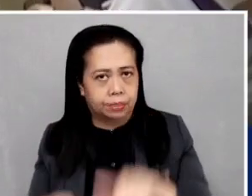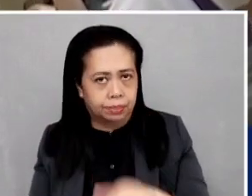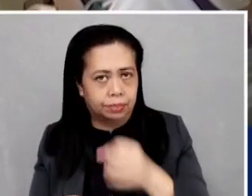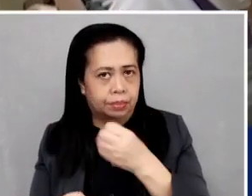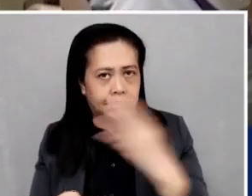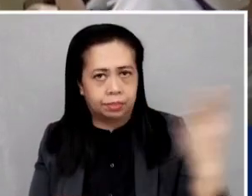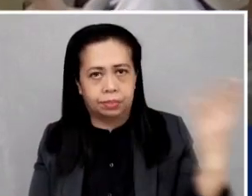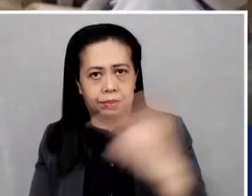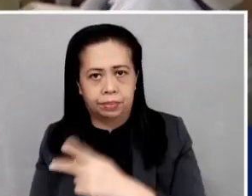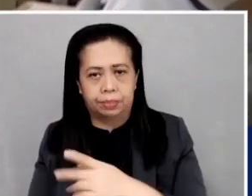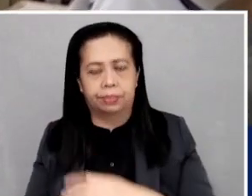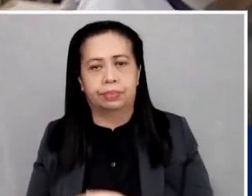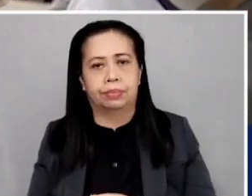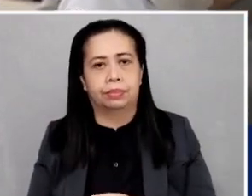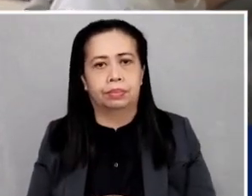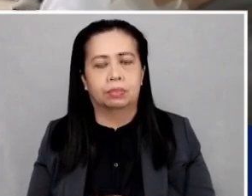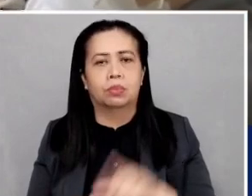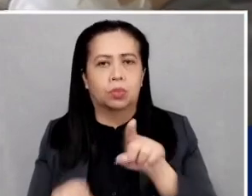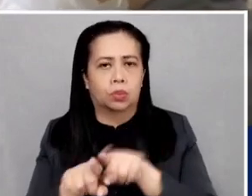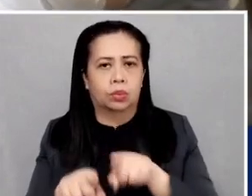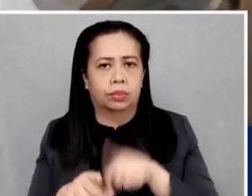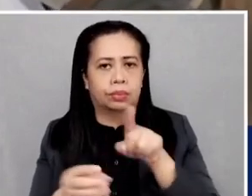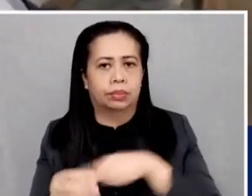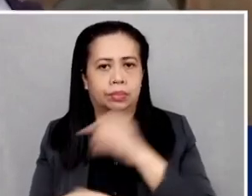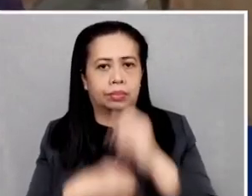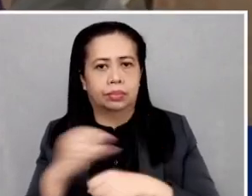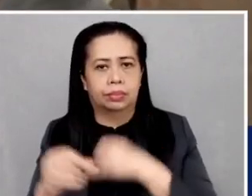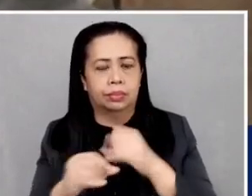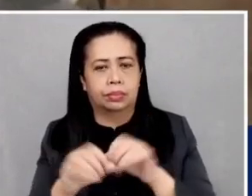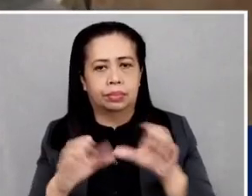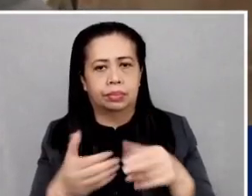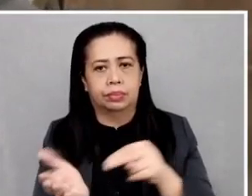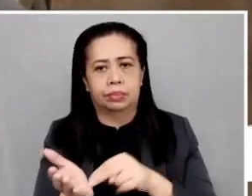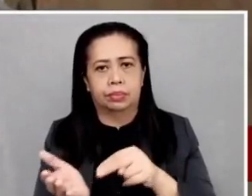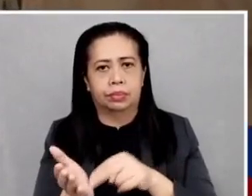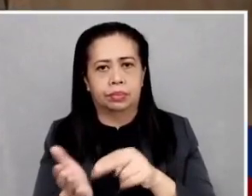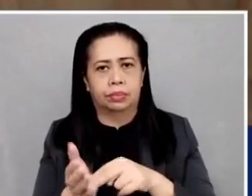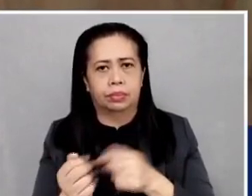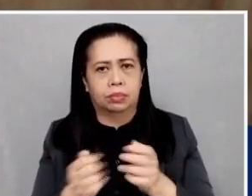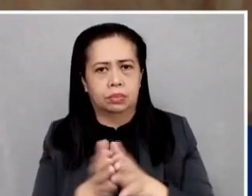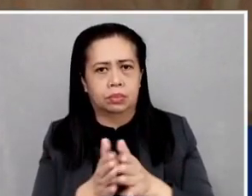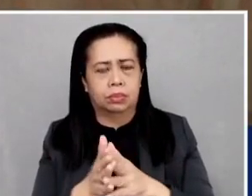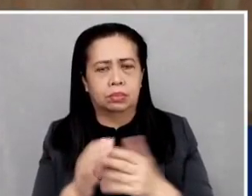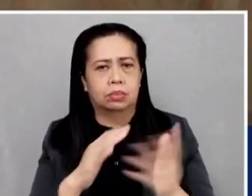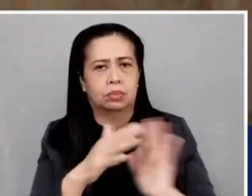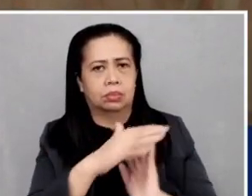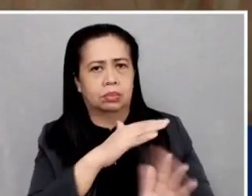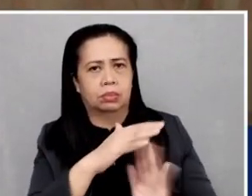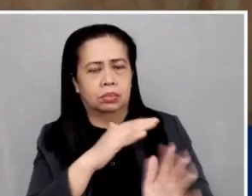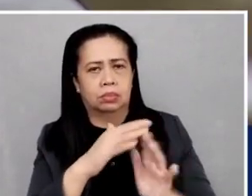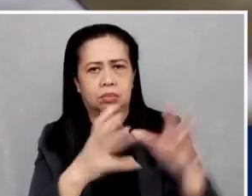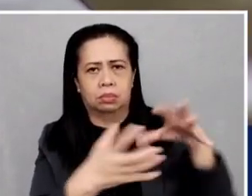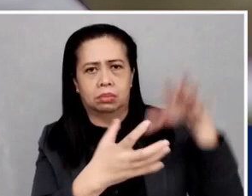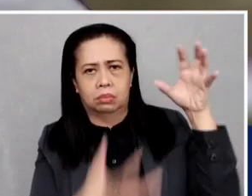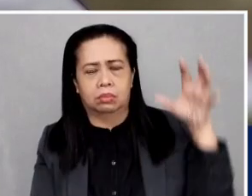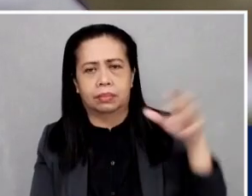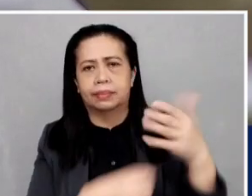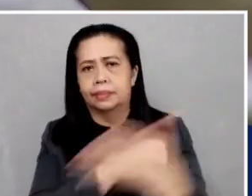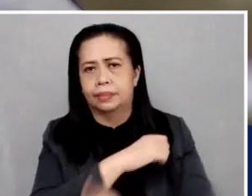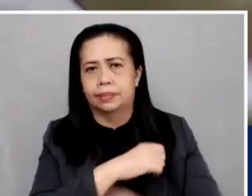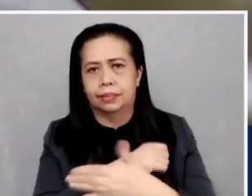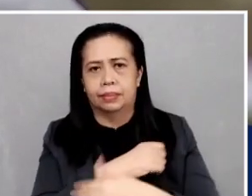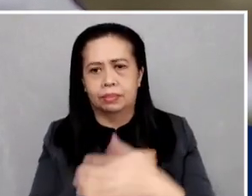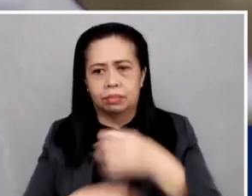babalik. Binatikos rin ng International Council of Nurses ang agresibong recruitment ng mayayamang bansa sa mga